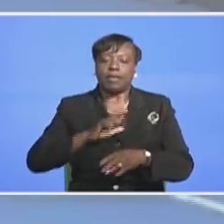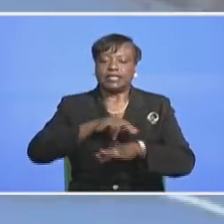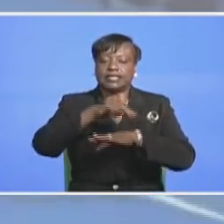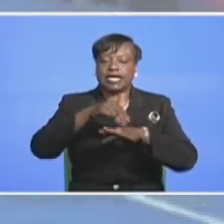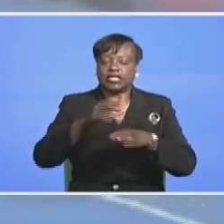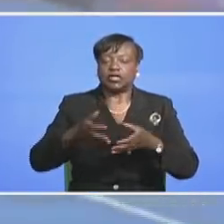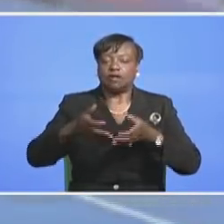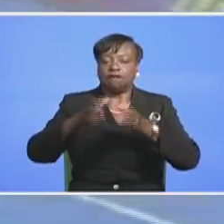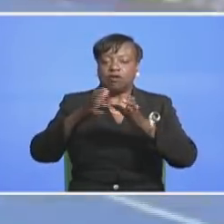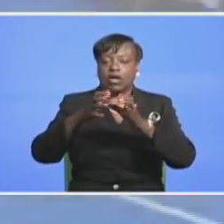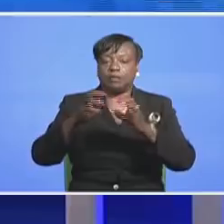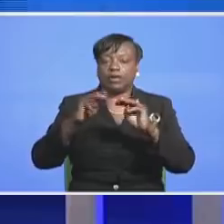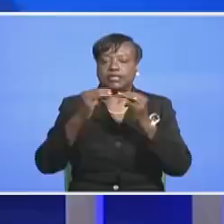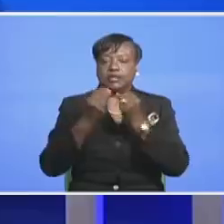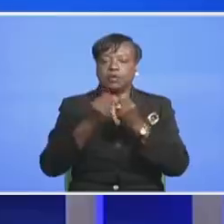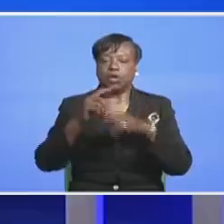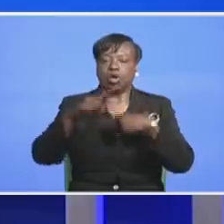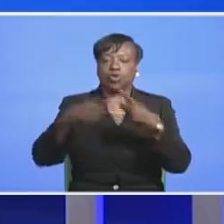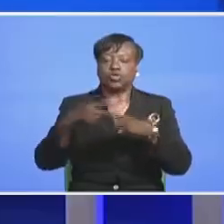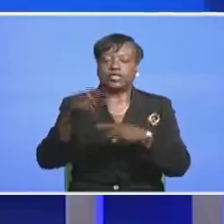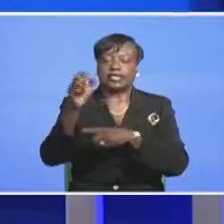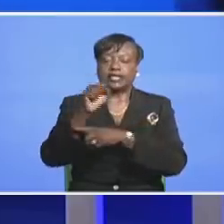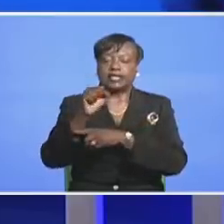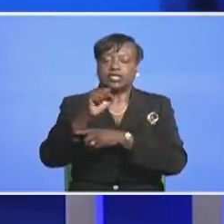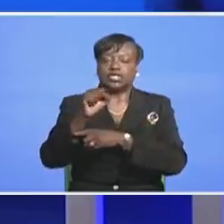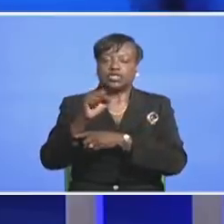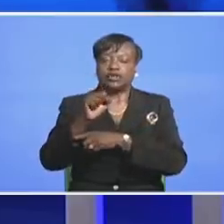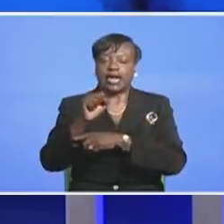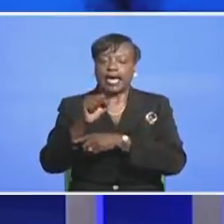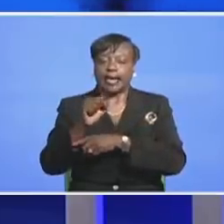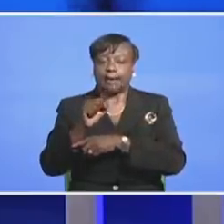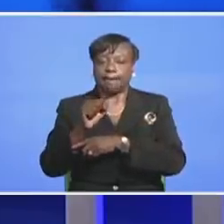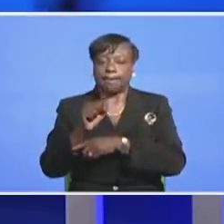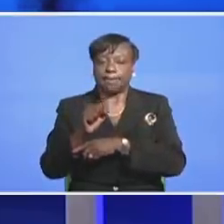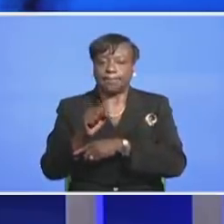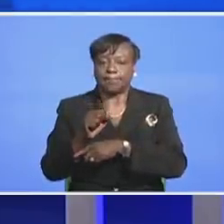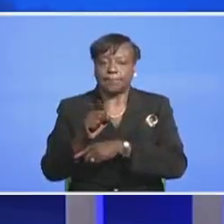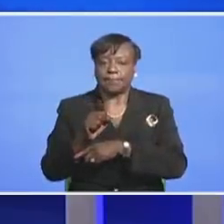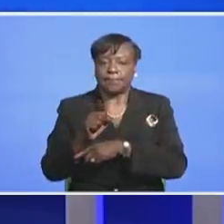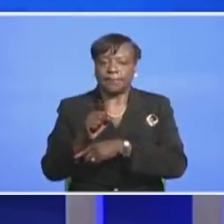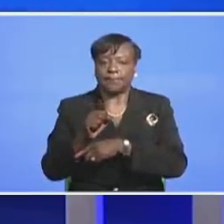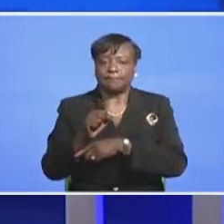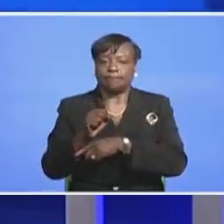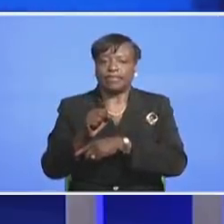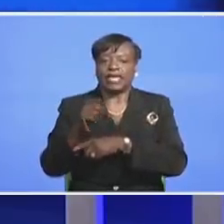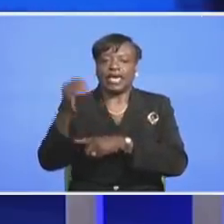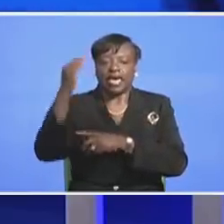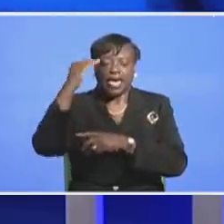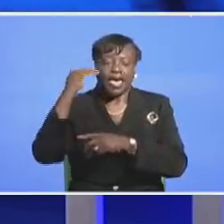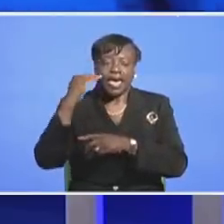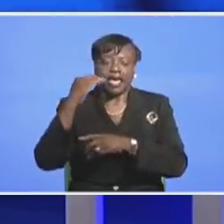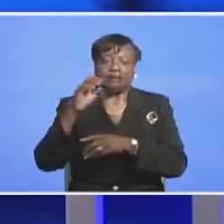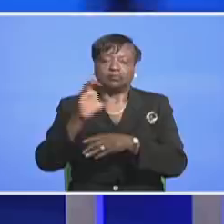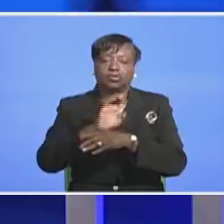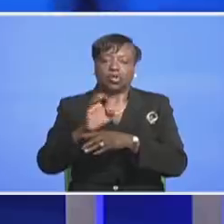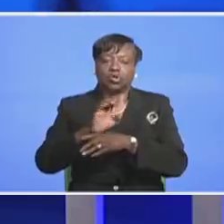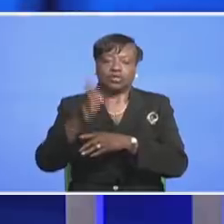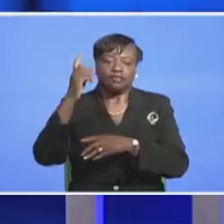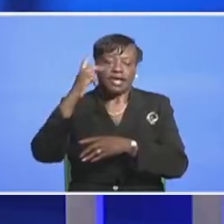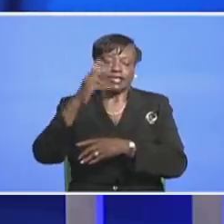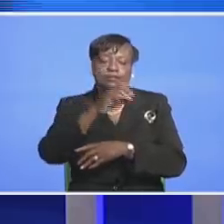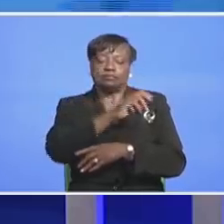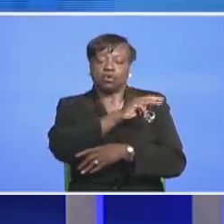to Suriname for their regional qualifier. Now that the collegiate players are home, head coach Covance Mortimer can add to